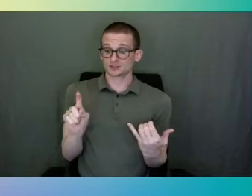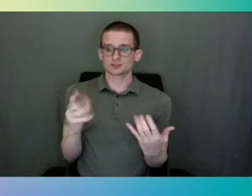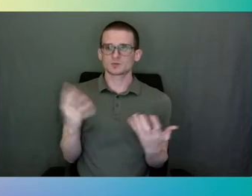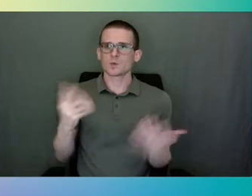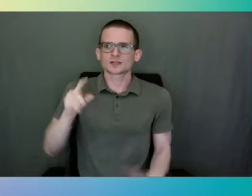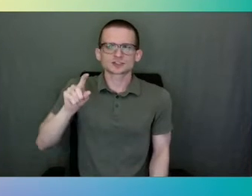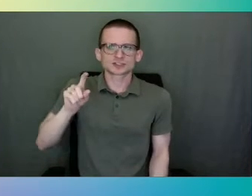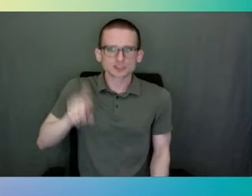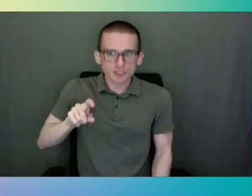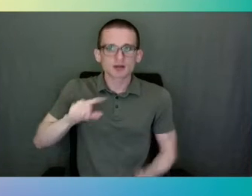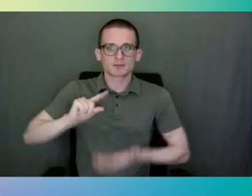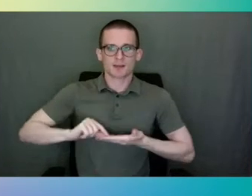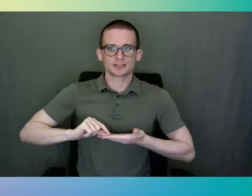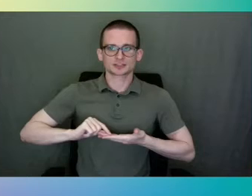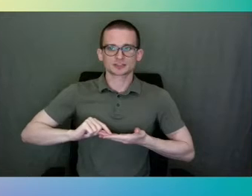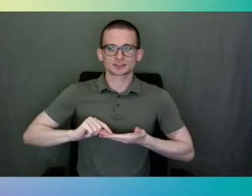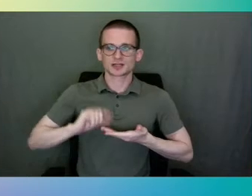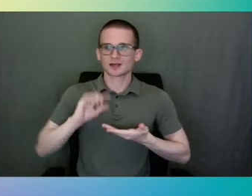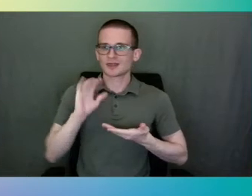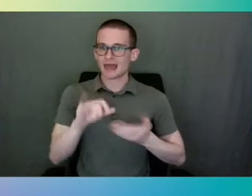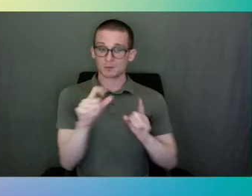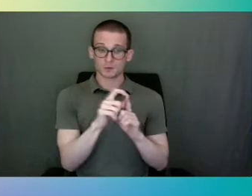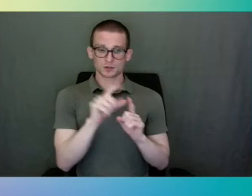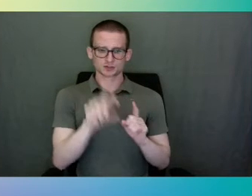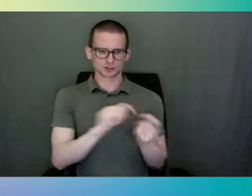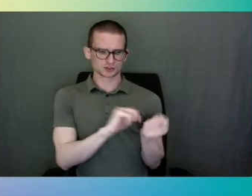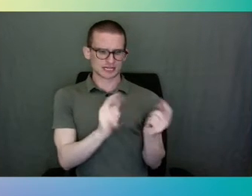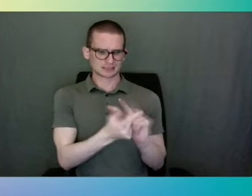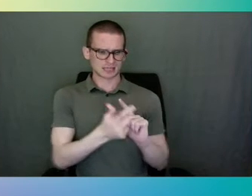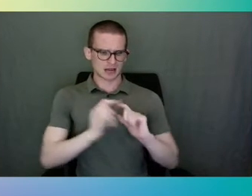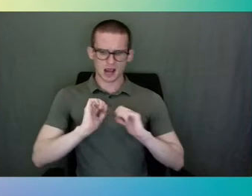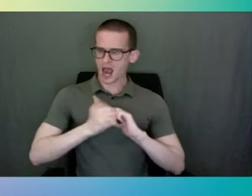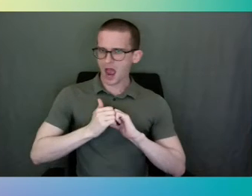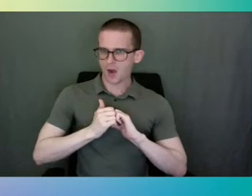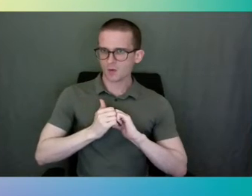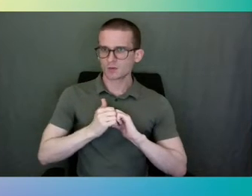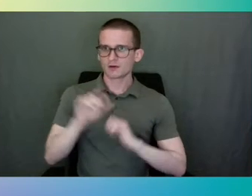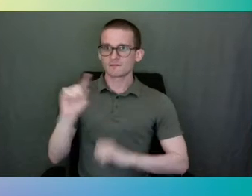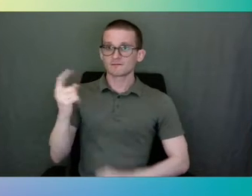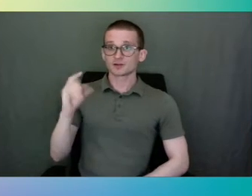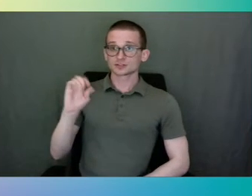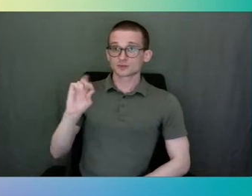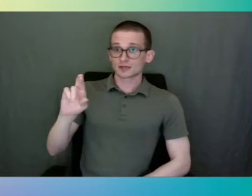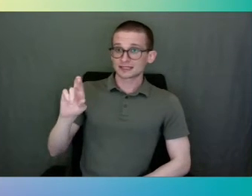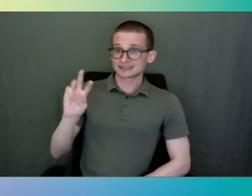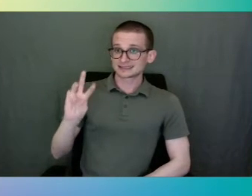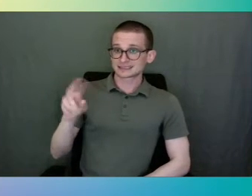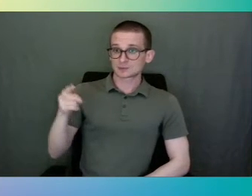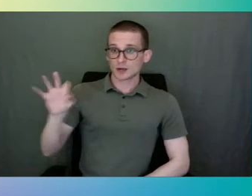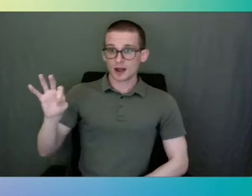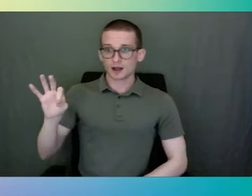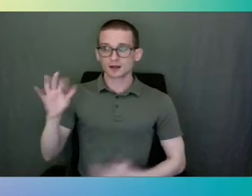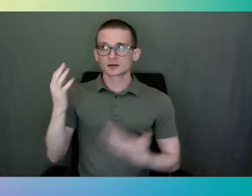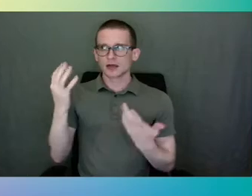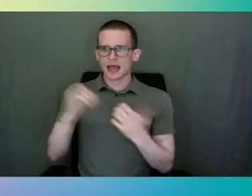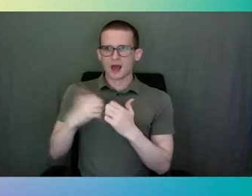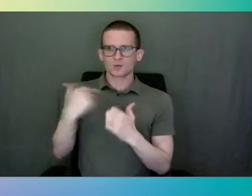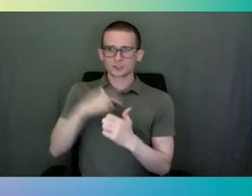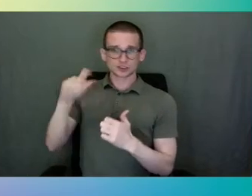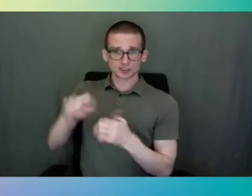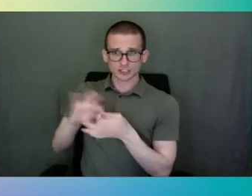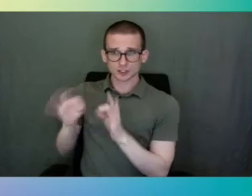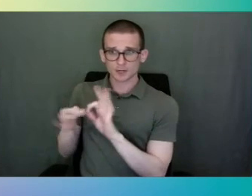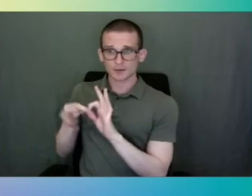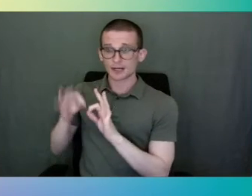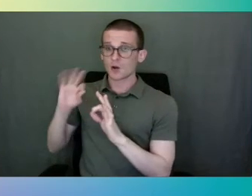How should it have been translated? What should we see when we see 1 Corinthians 6:9? If we wanted to take all the information from the past 2,000